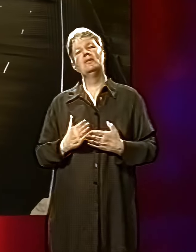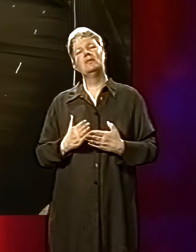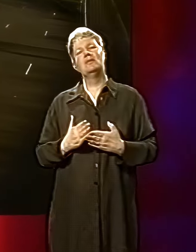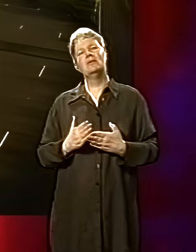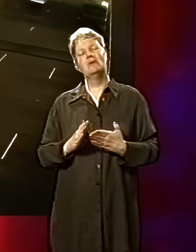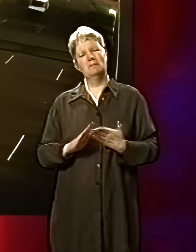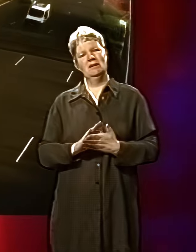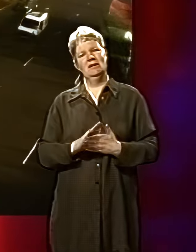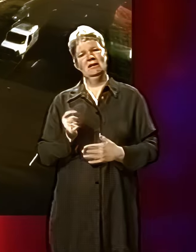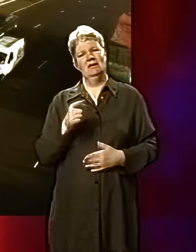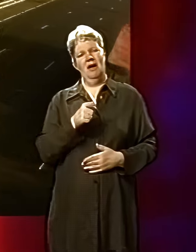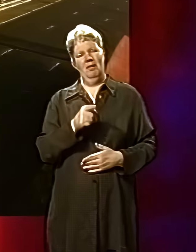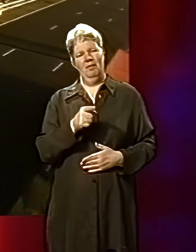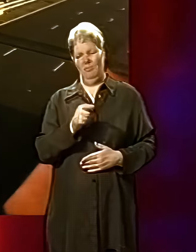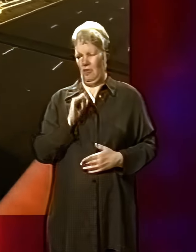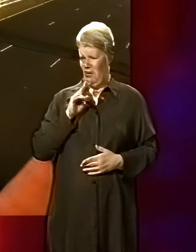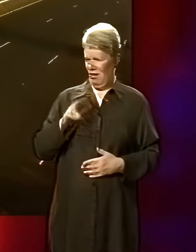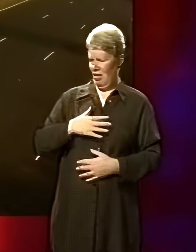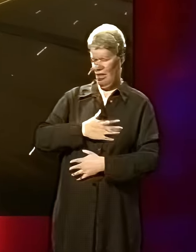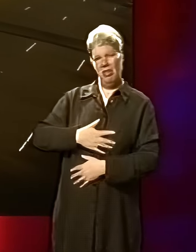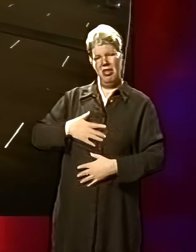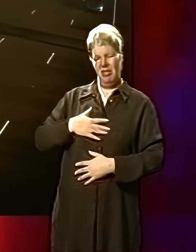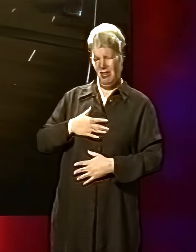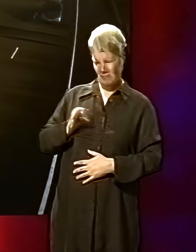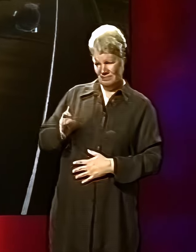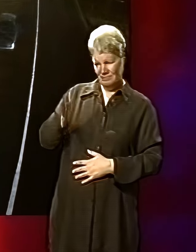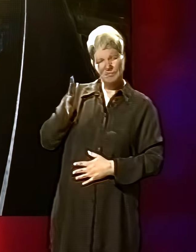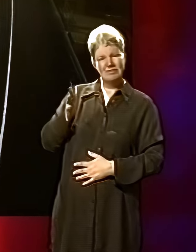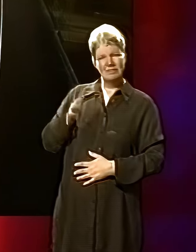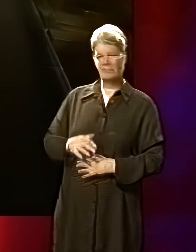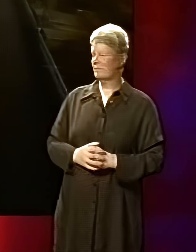some of you may find disturbing.